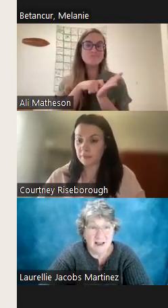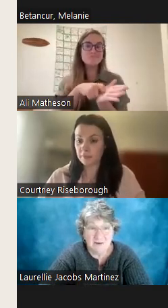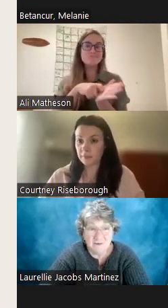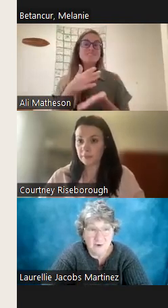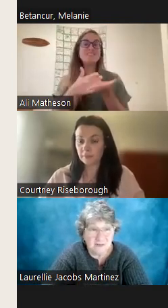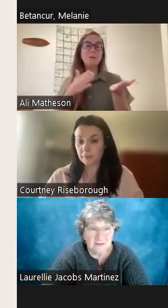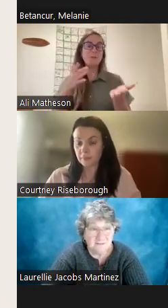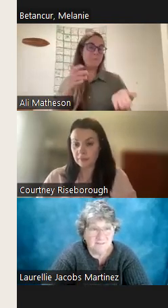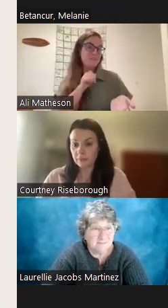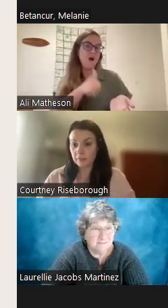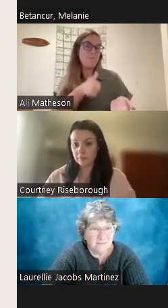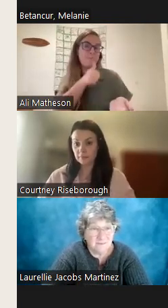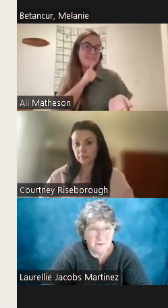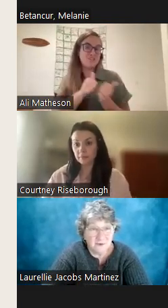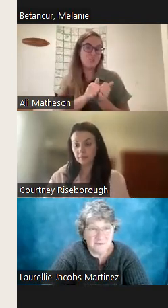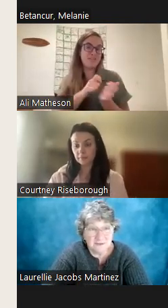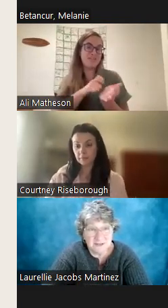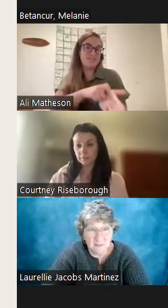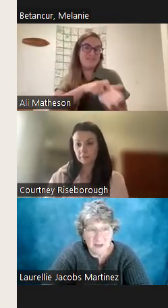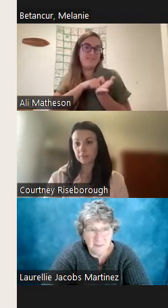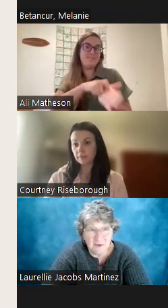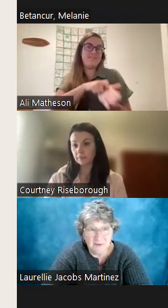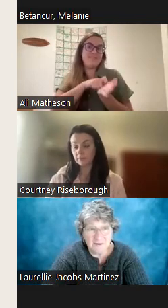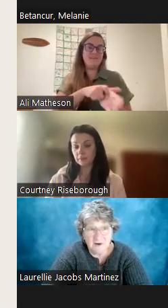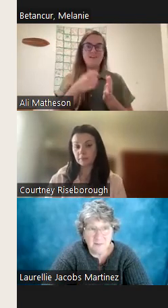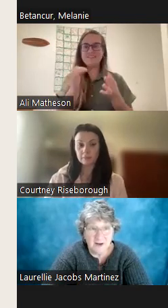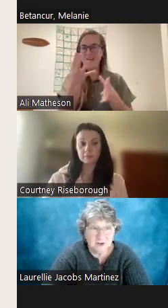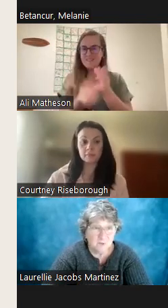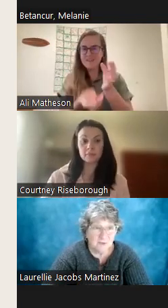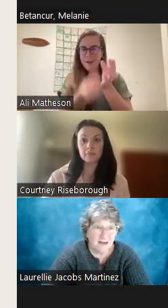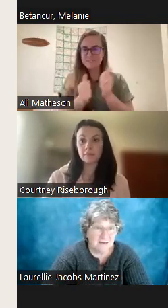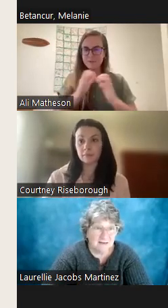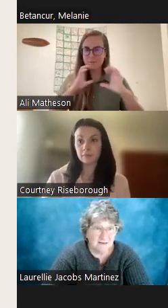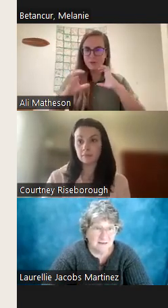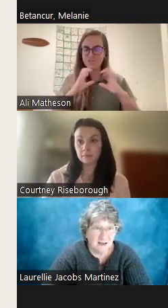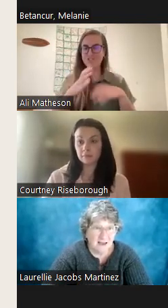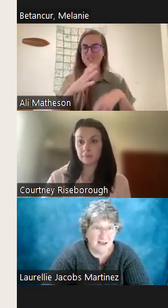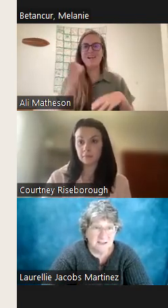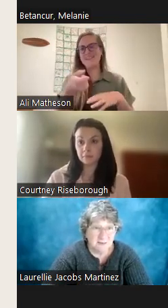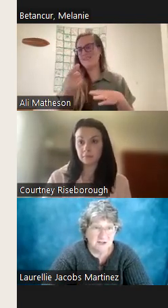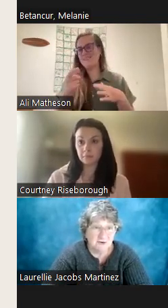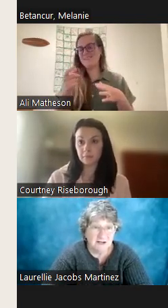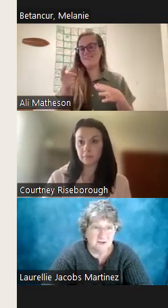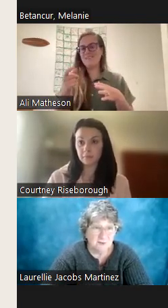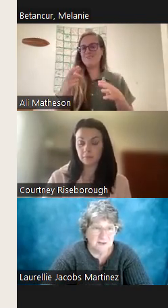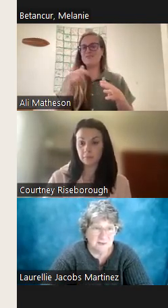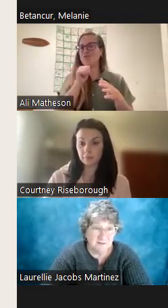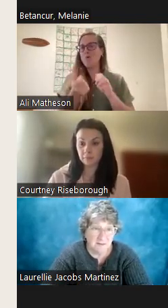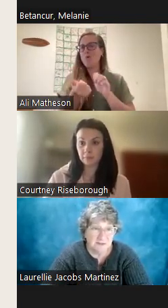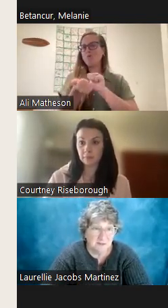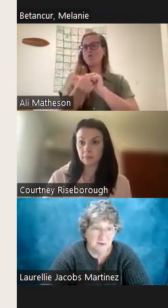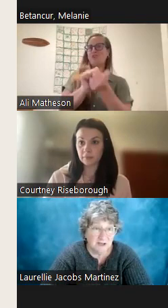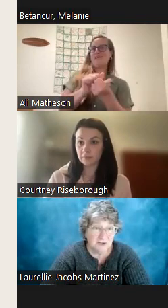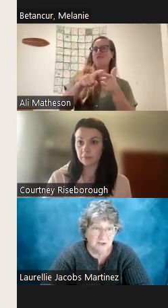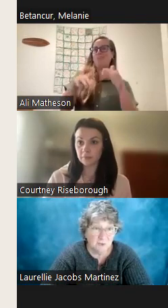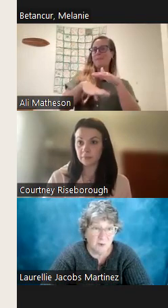Writing back and forth. For some people are impatient with that, and especially creates a tremendous amount of gaps